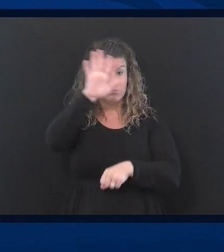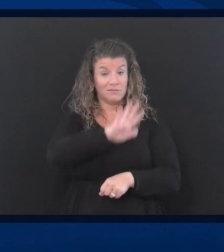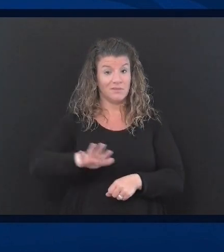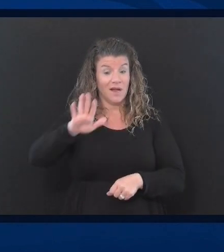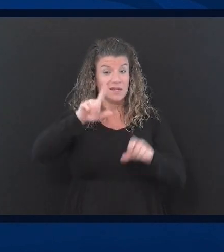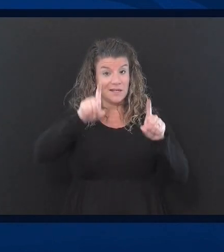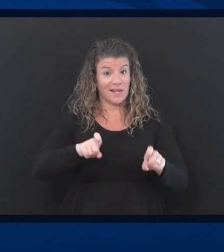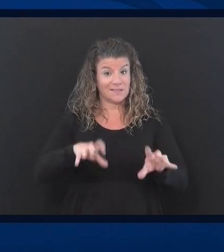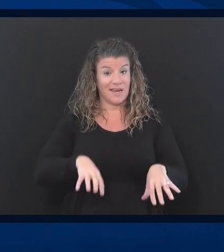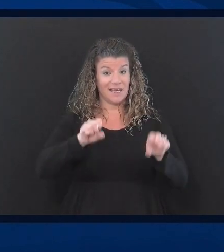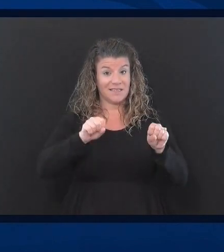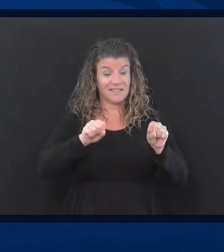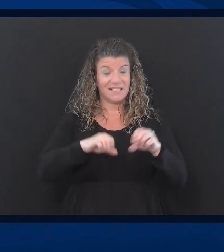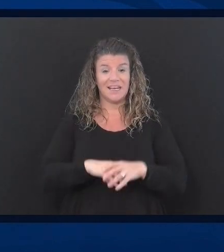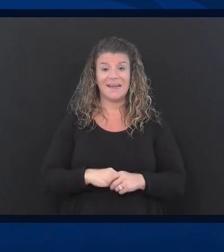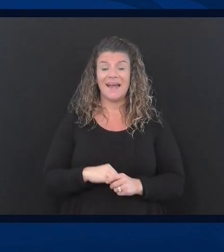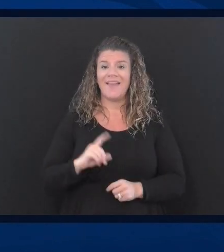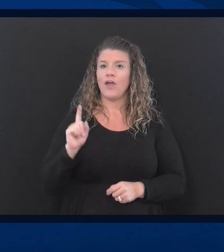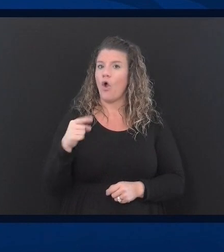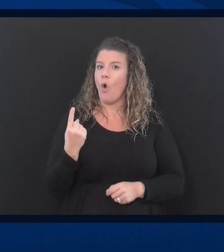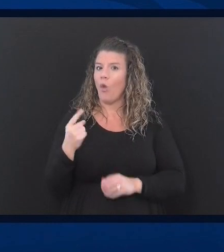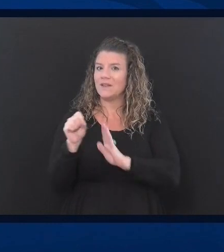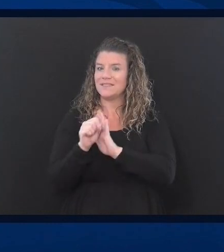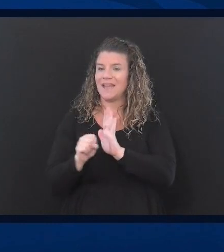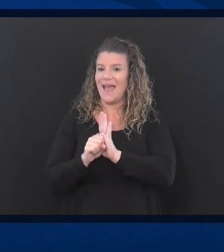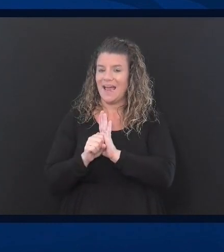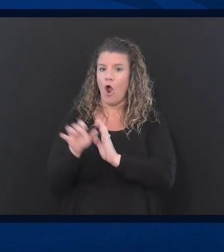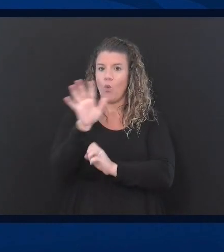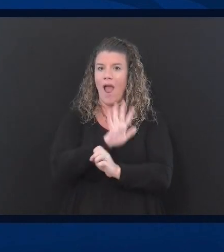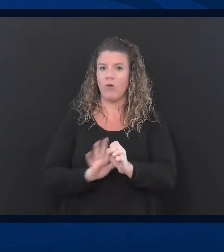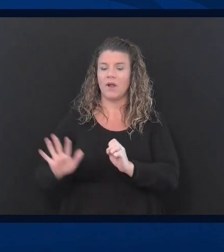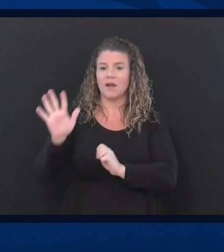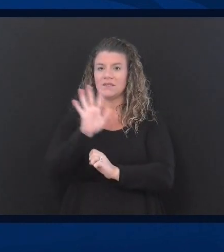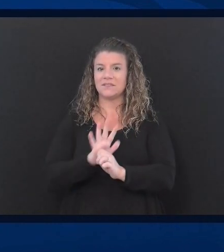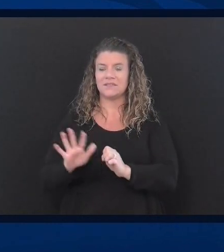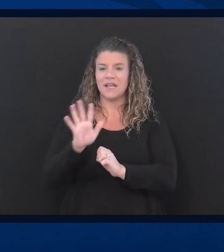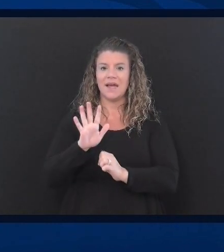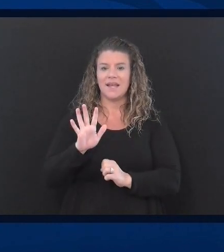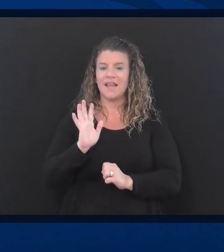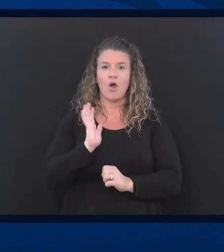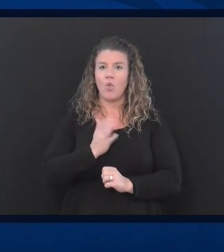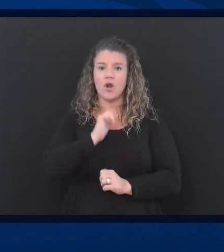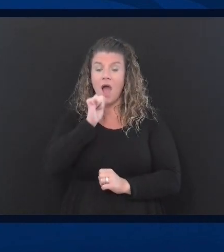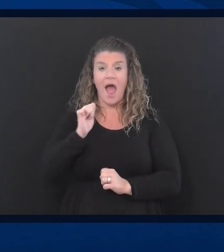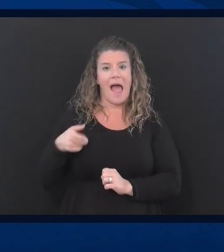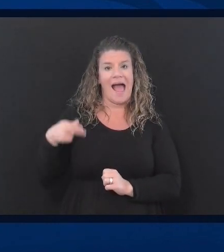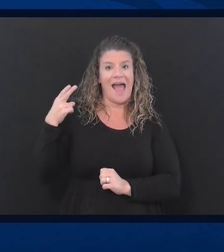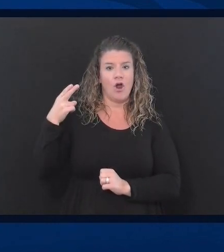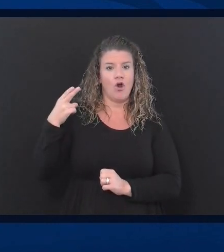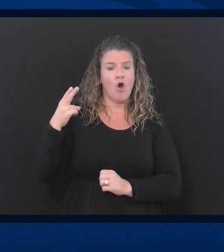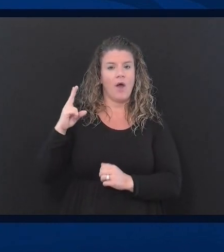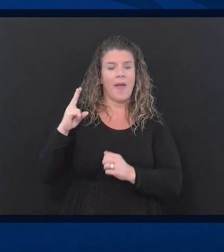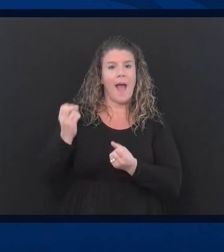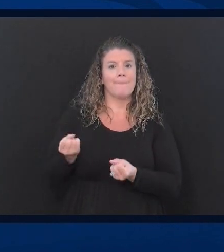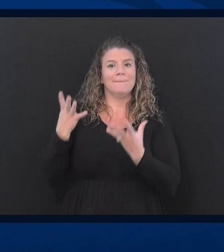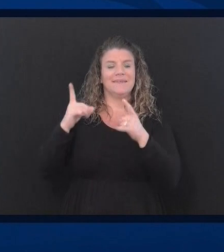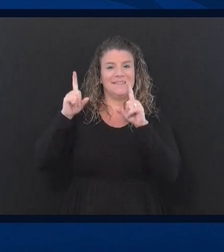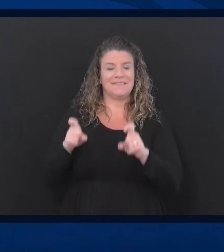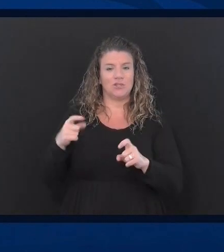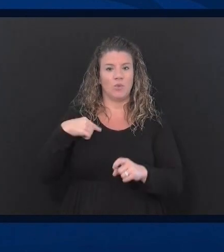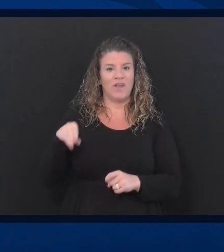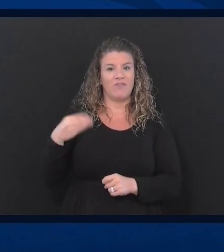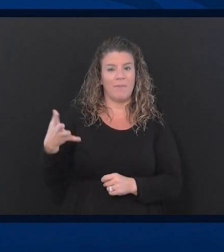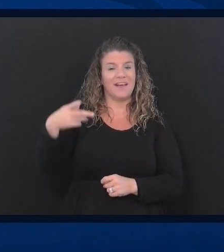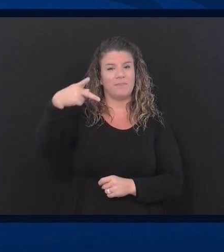The only state around us anywhere that we are not significantly higher on the amount of tests taken